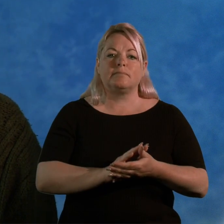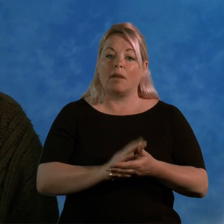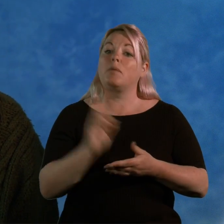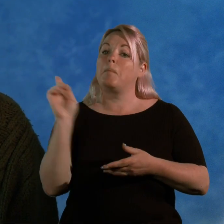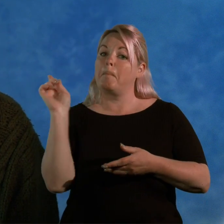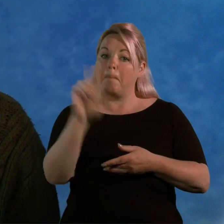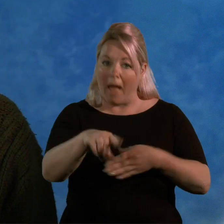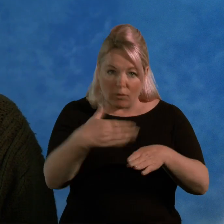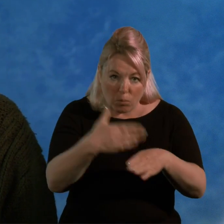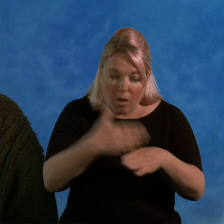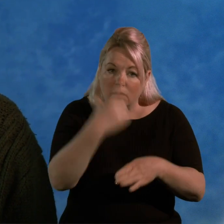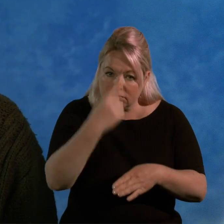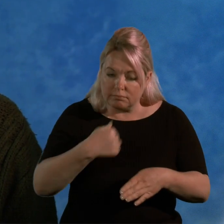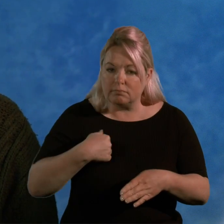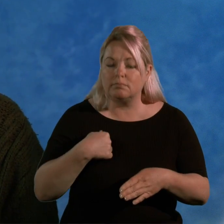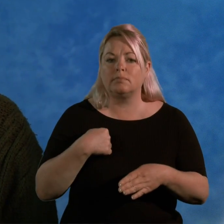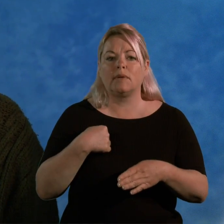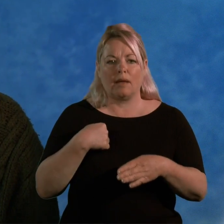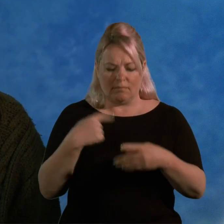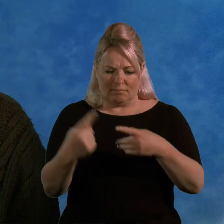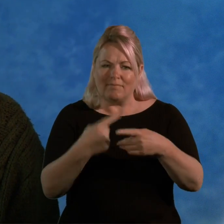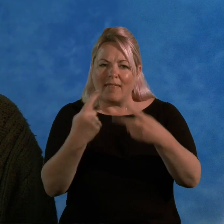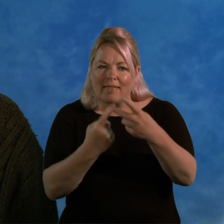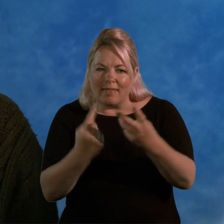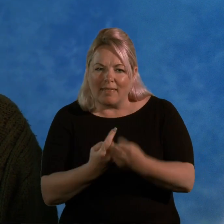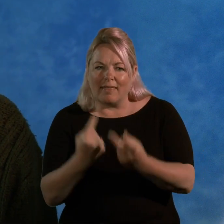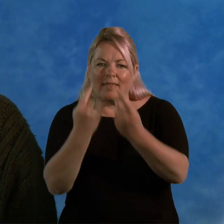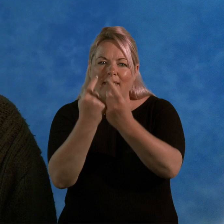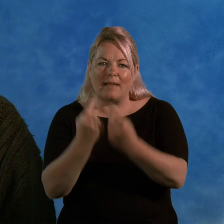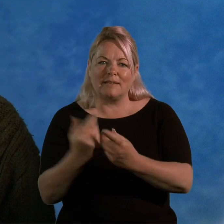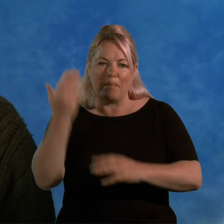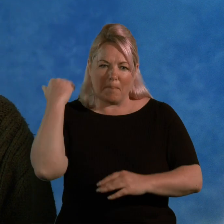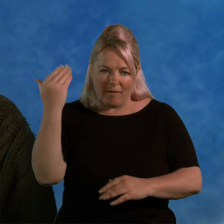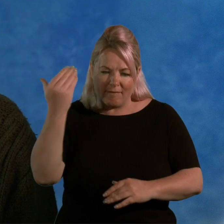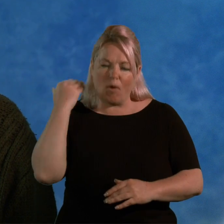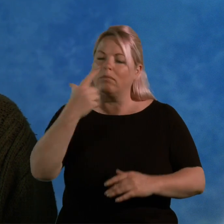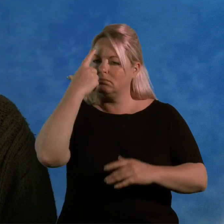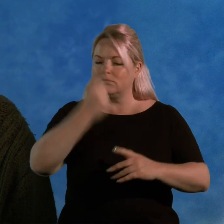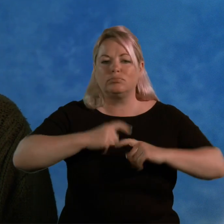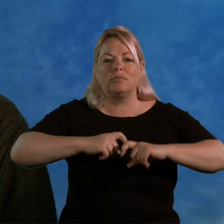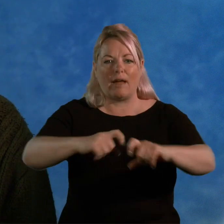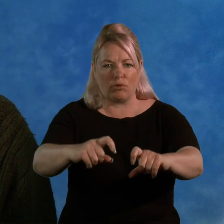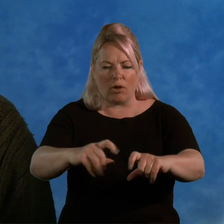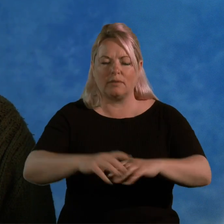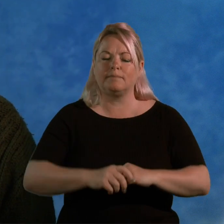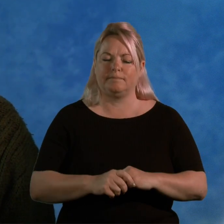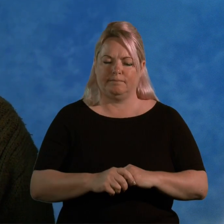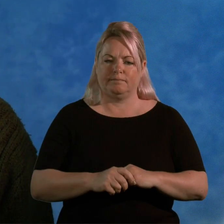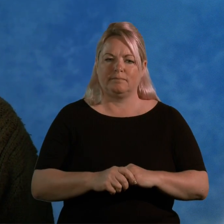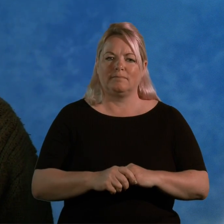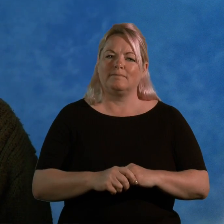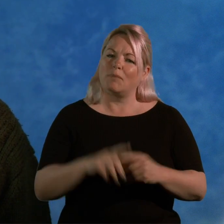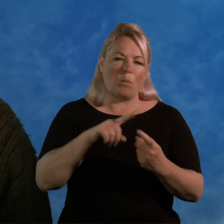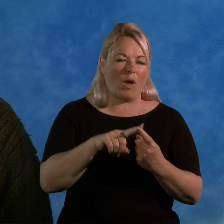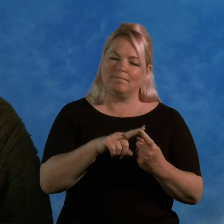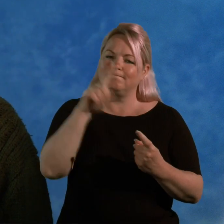go back to work and do most of the things that I'd done in the past, with the exception really of being able